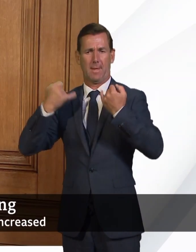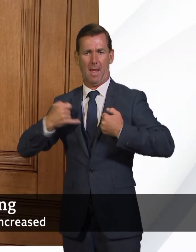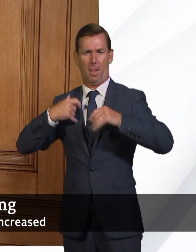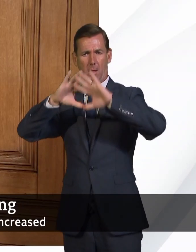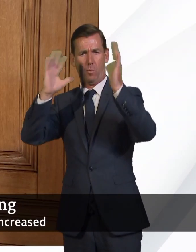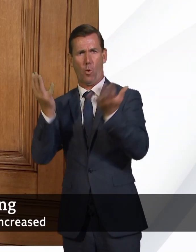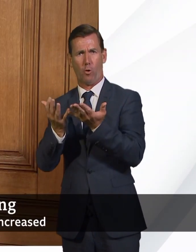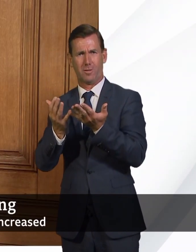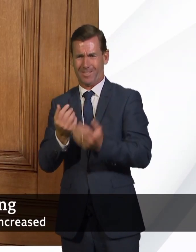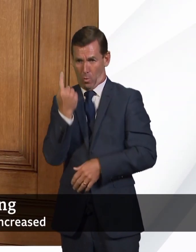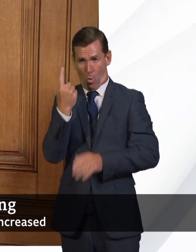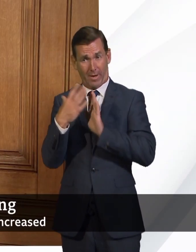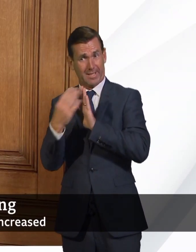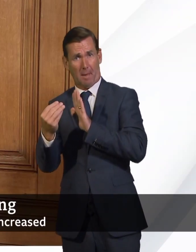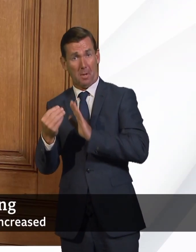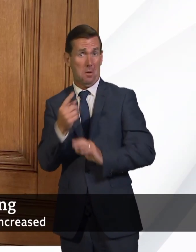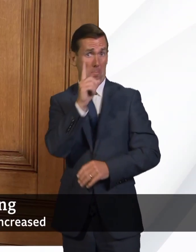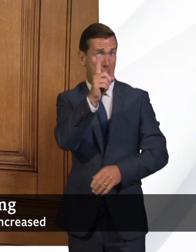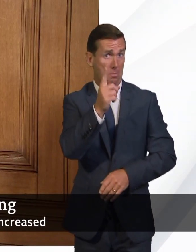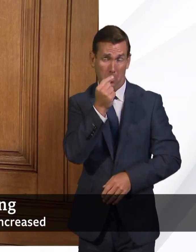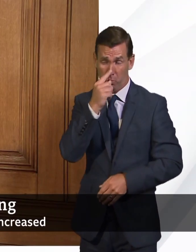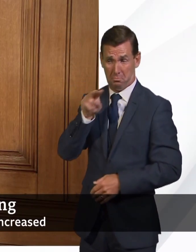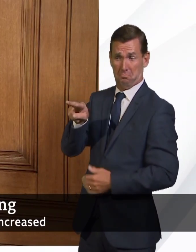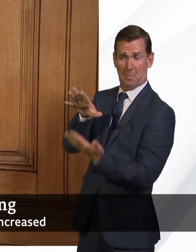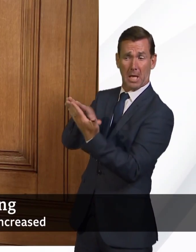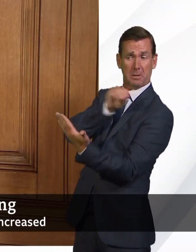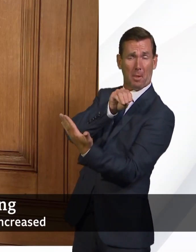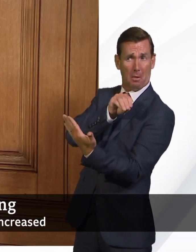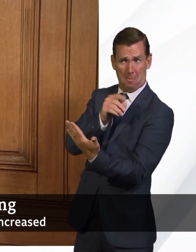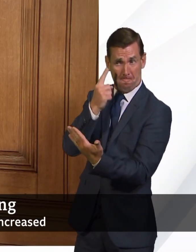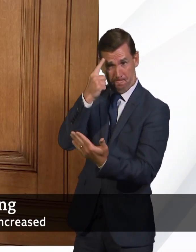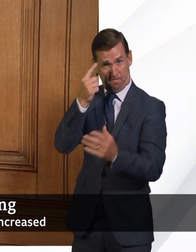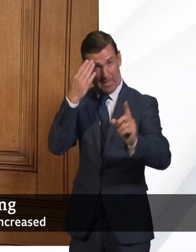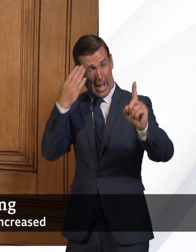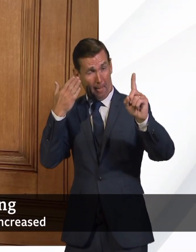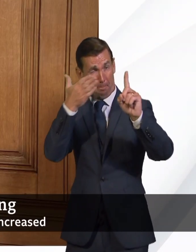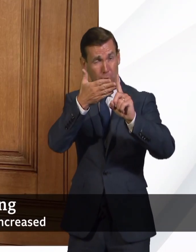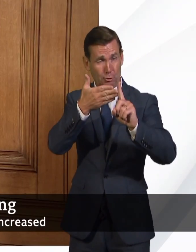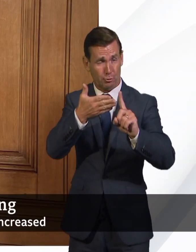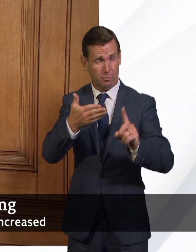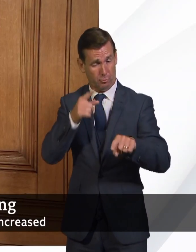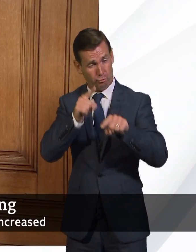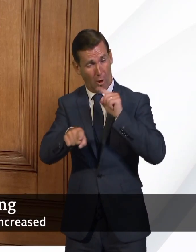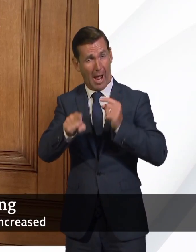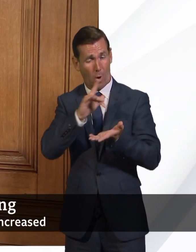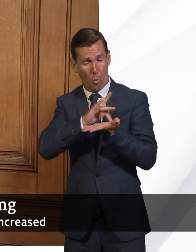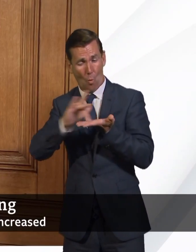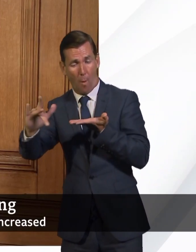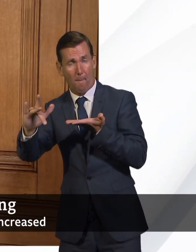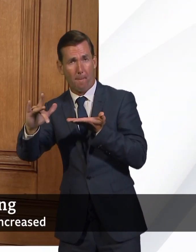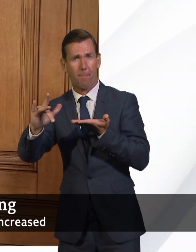an example there, so I think having that ambition is good. The key things obviously that we need to drive us forward in the long term